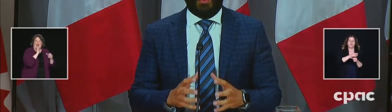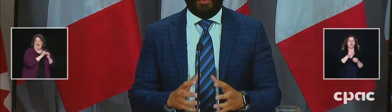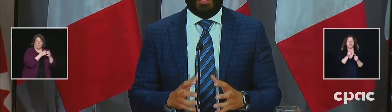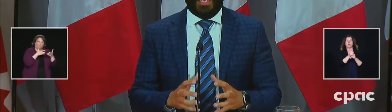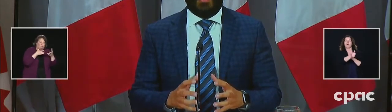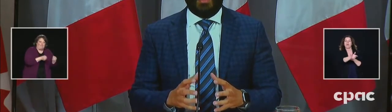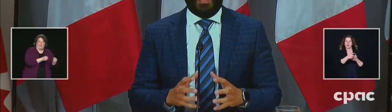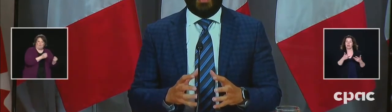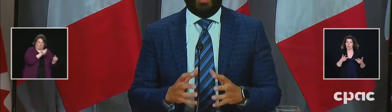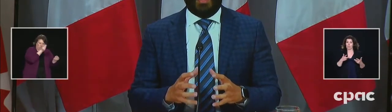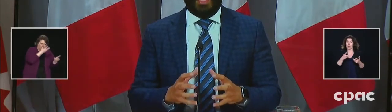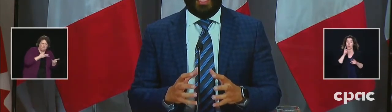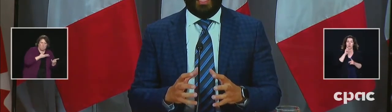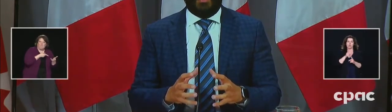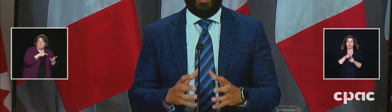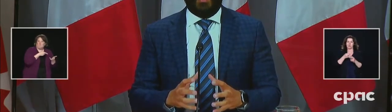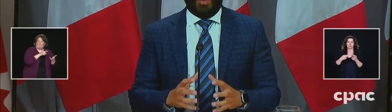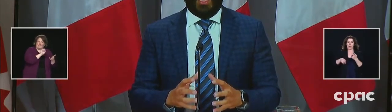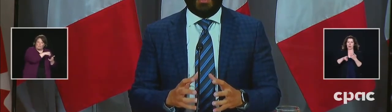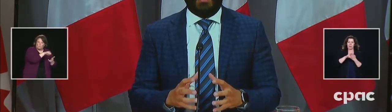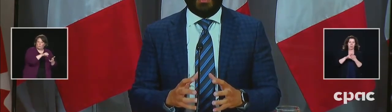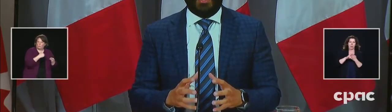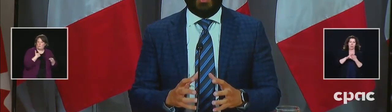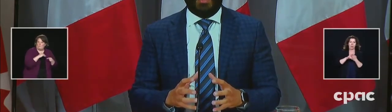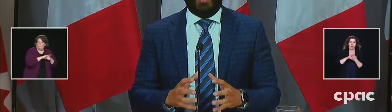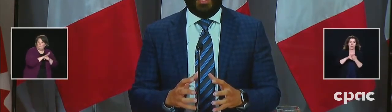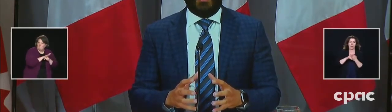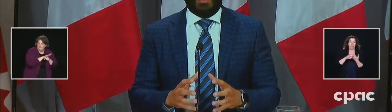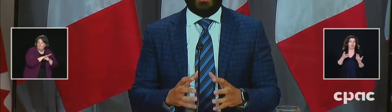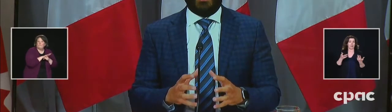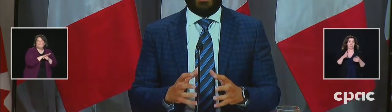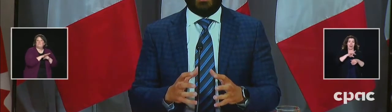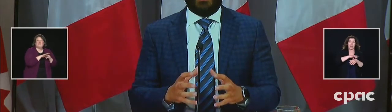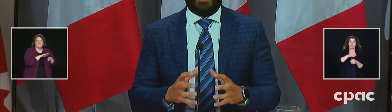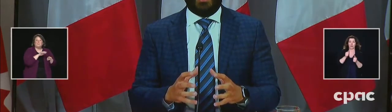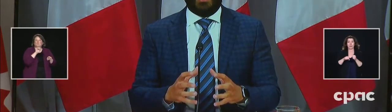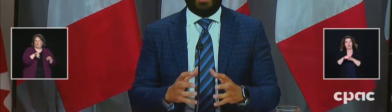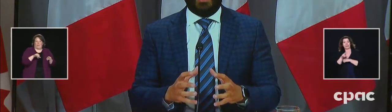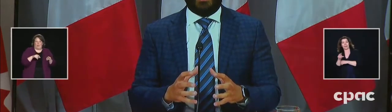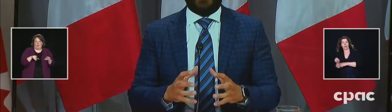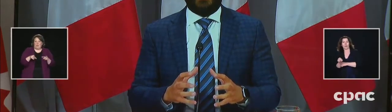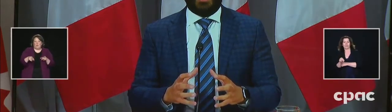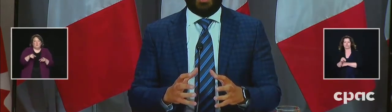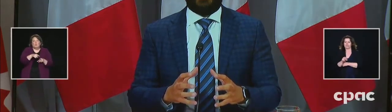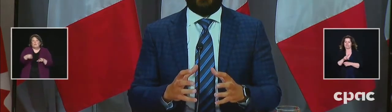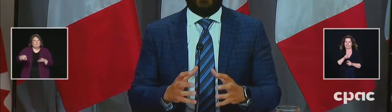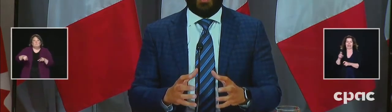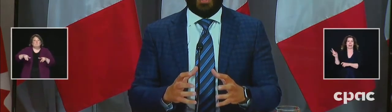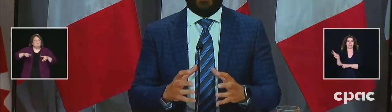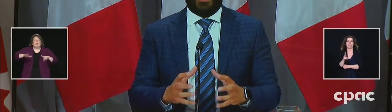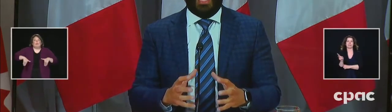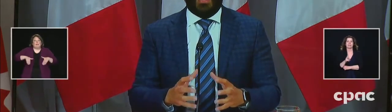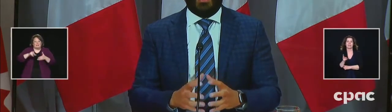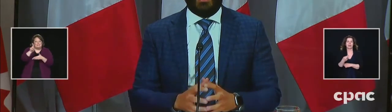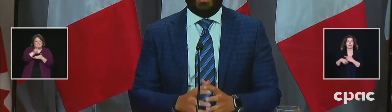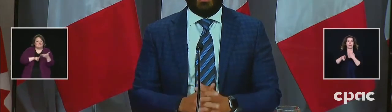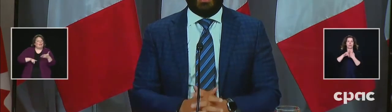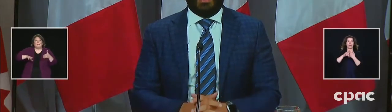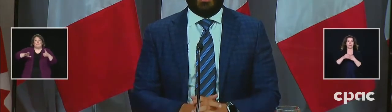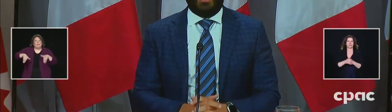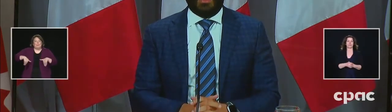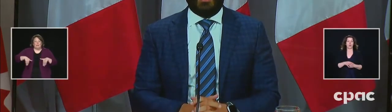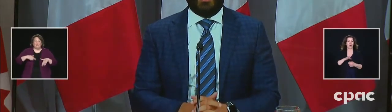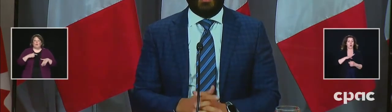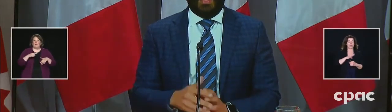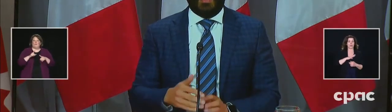a prototype with a proof of concept that's going to be developed. It still needs to be approved by Health Canada.